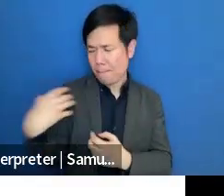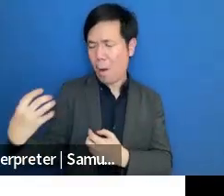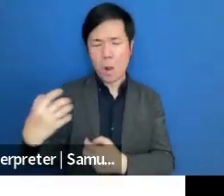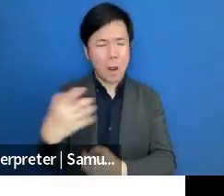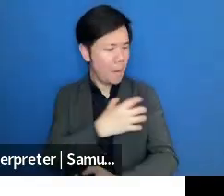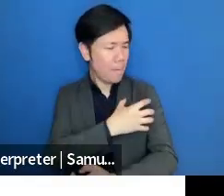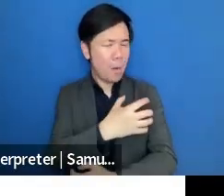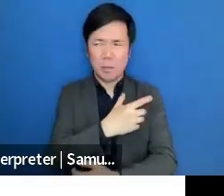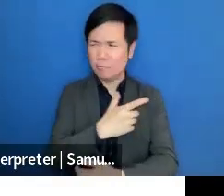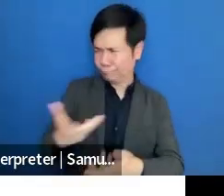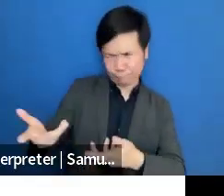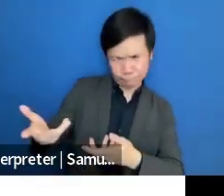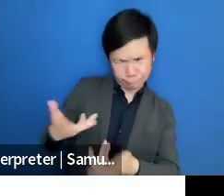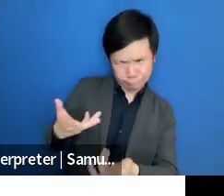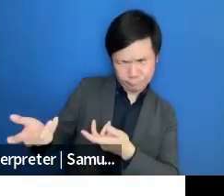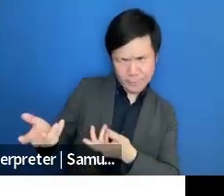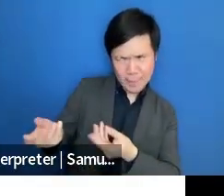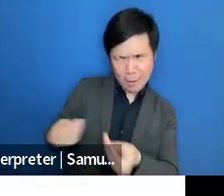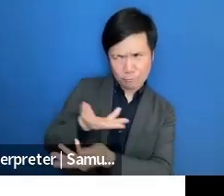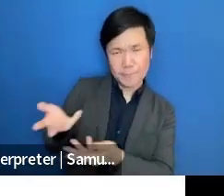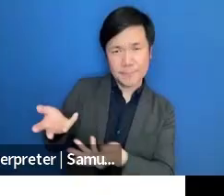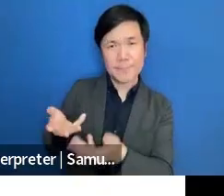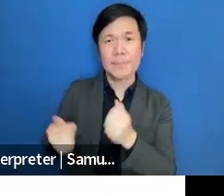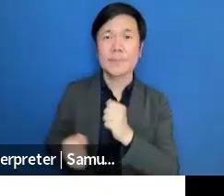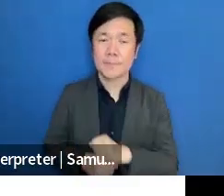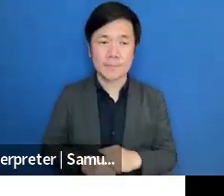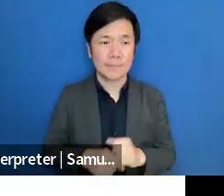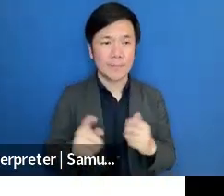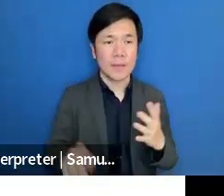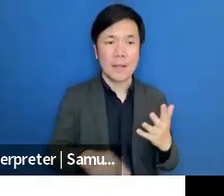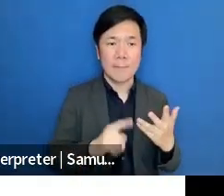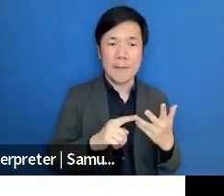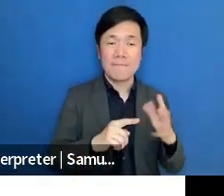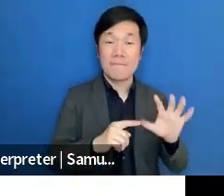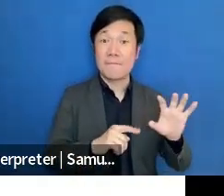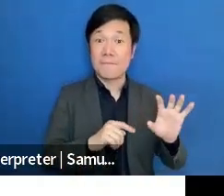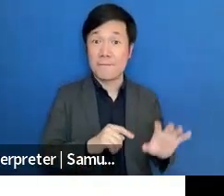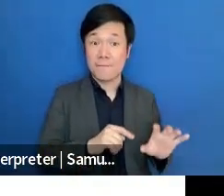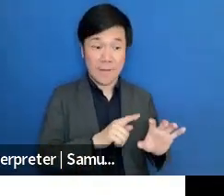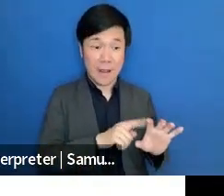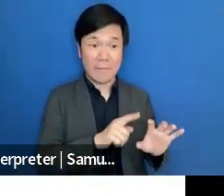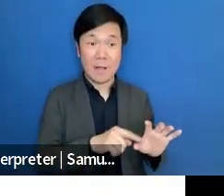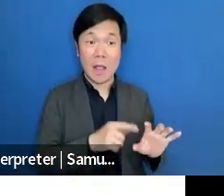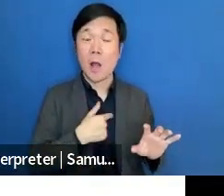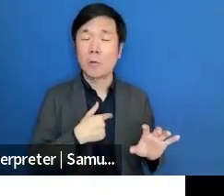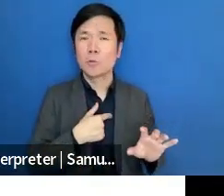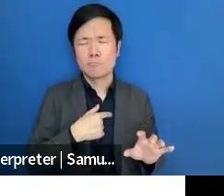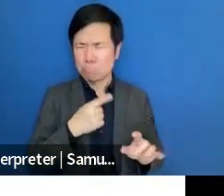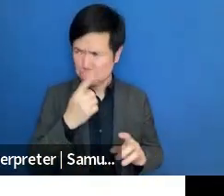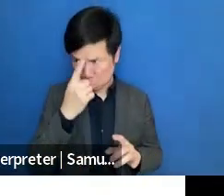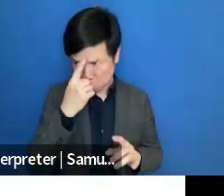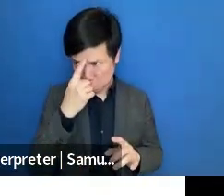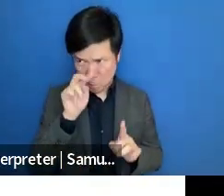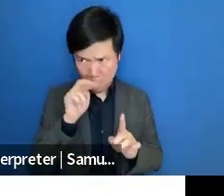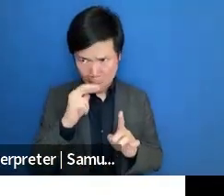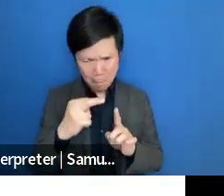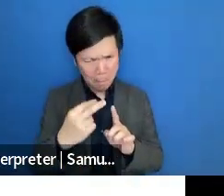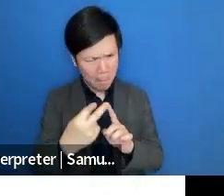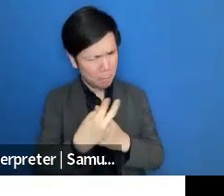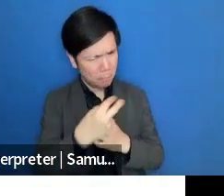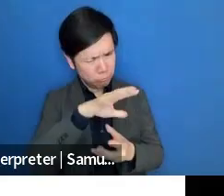participatory processes. Collective sense-making brings together diverse perspectives to